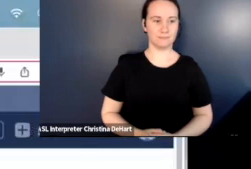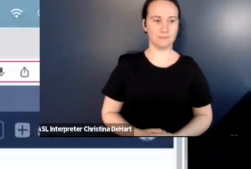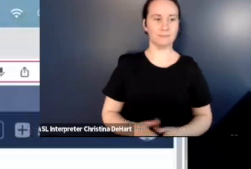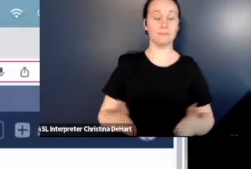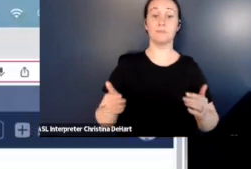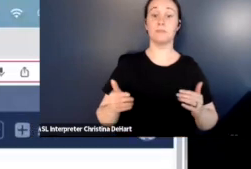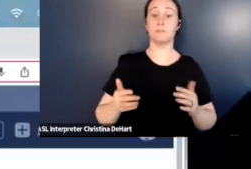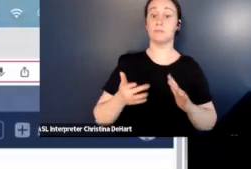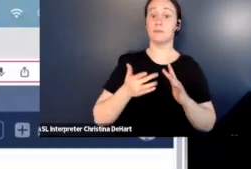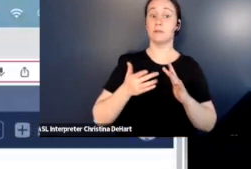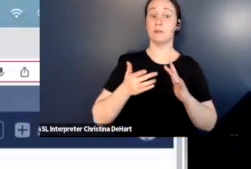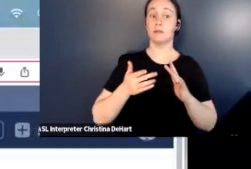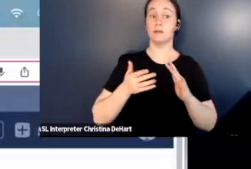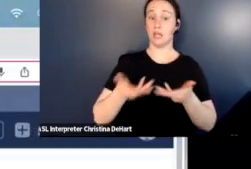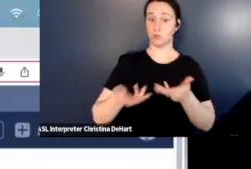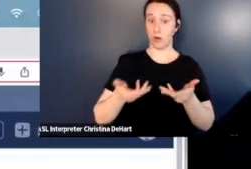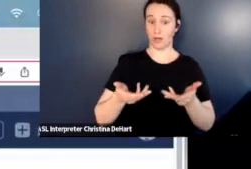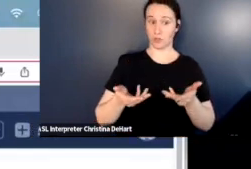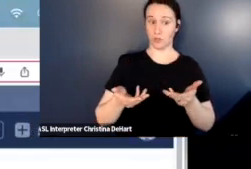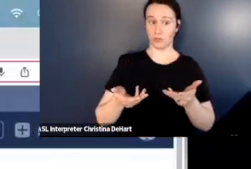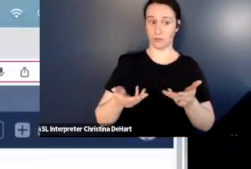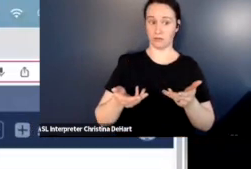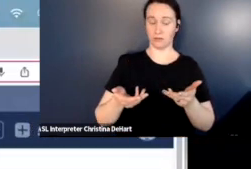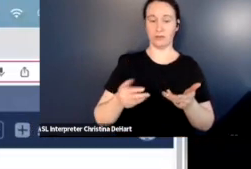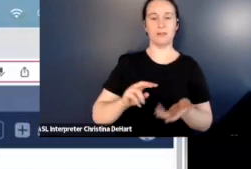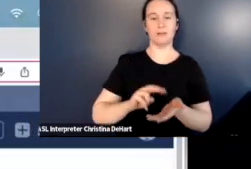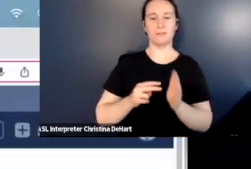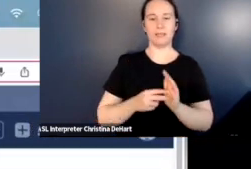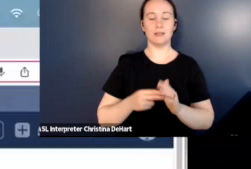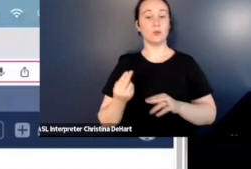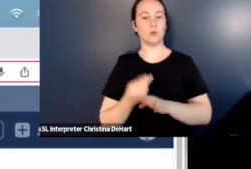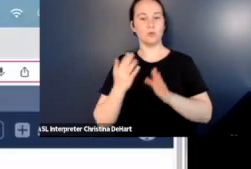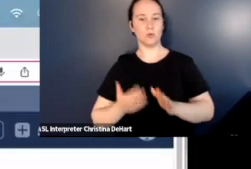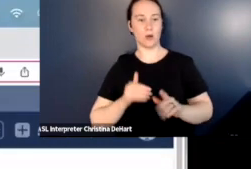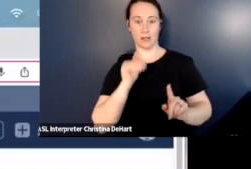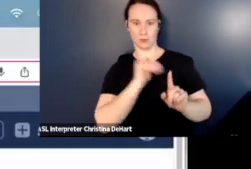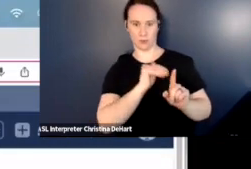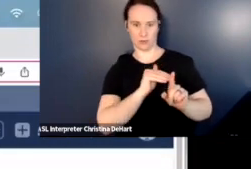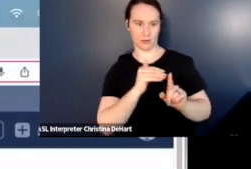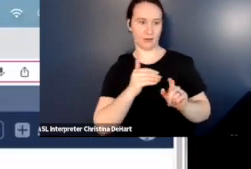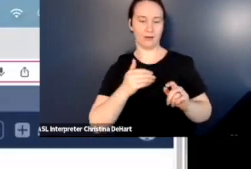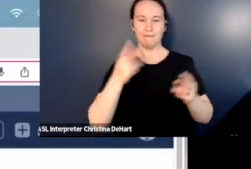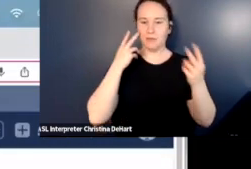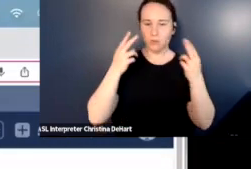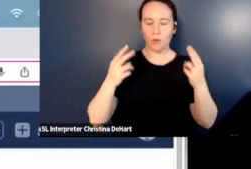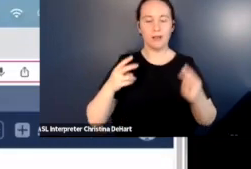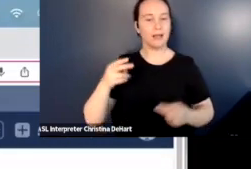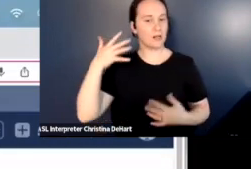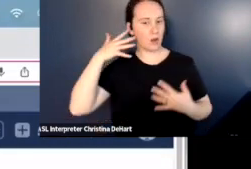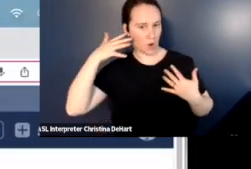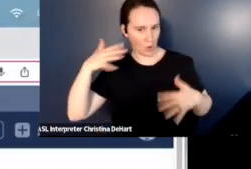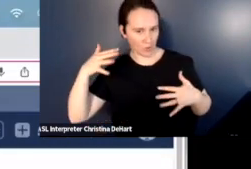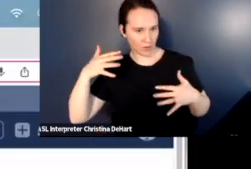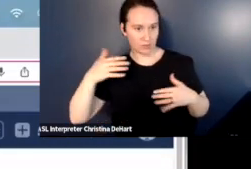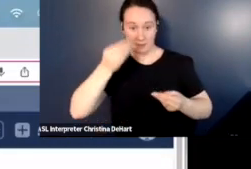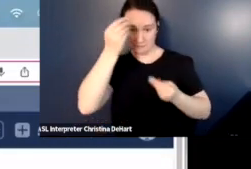When an interaction is routed to an on-queue agent, the user will be alerted with both a visual notification and audio that